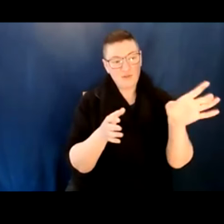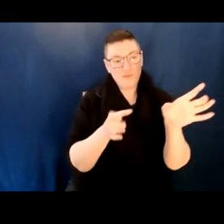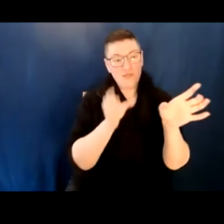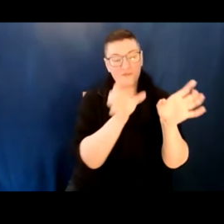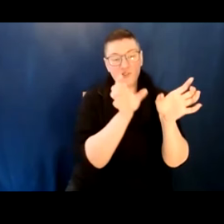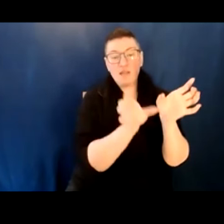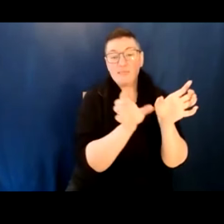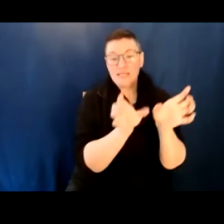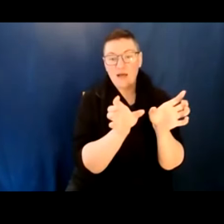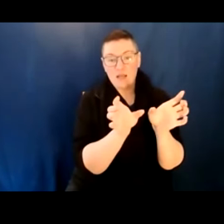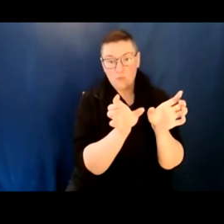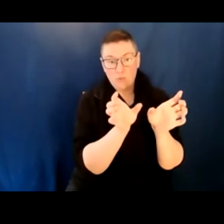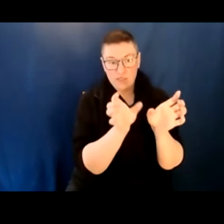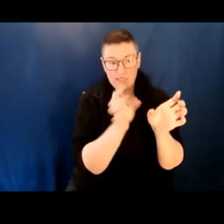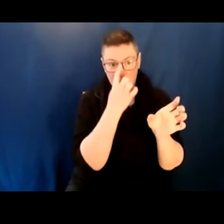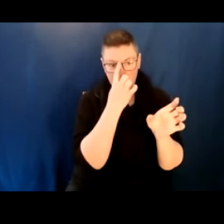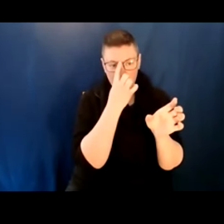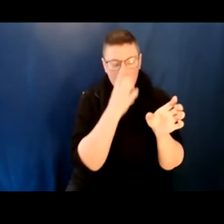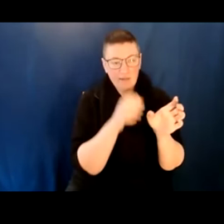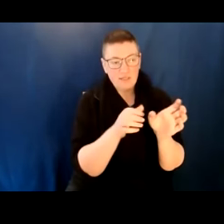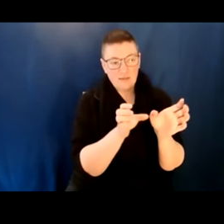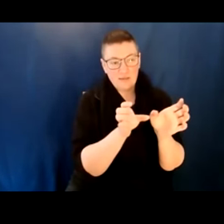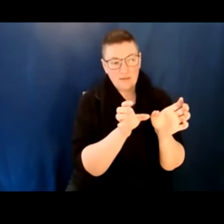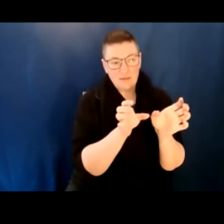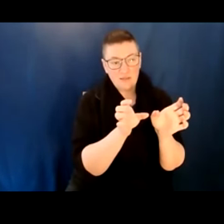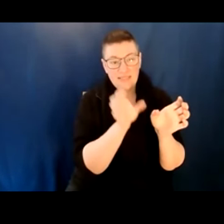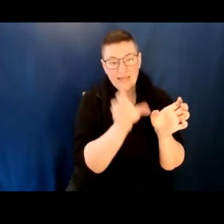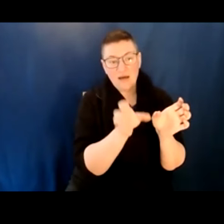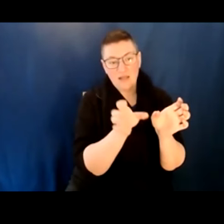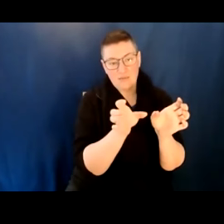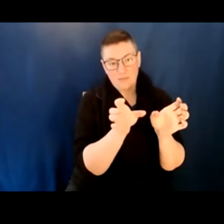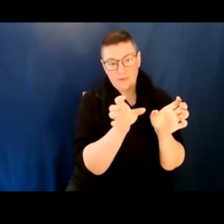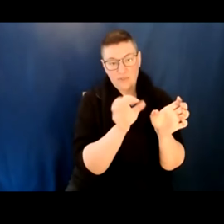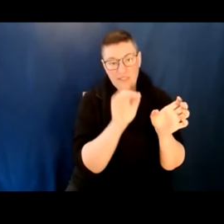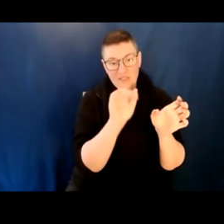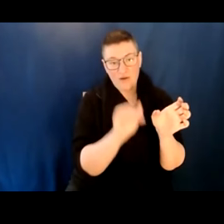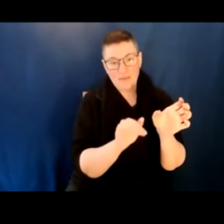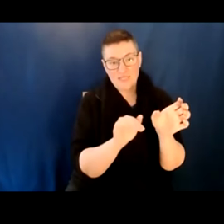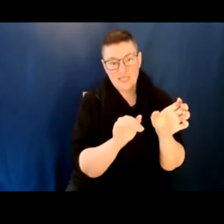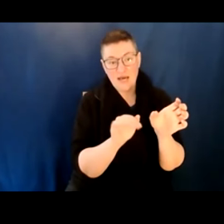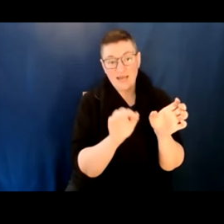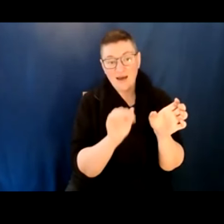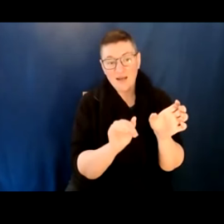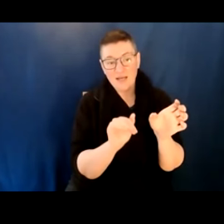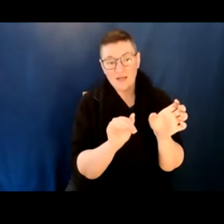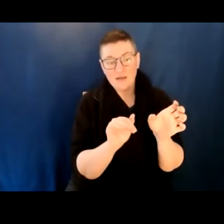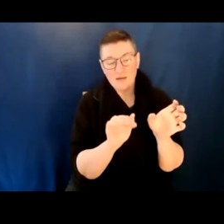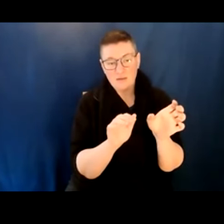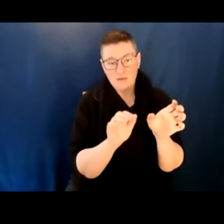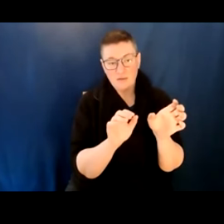so the first column and the second column work together. The second column describes the